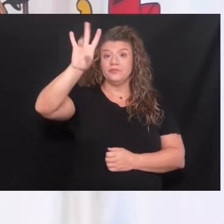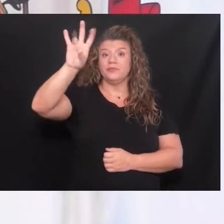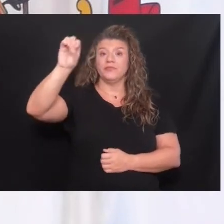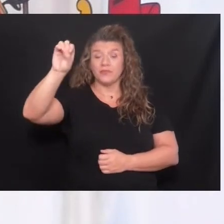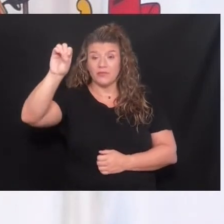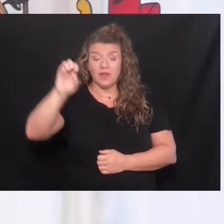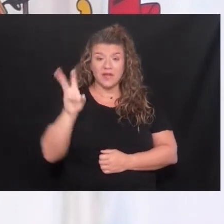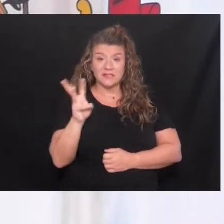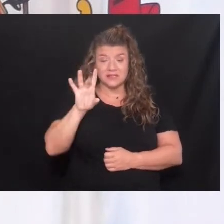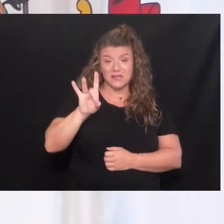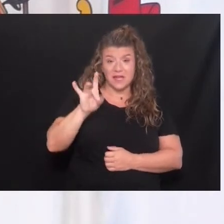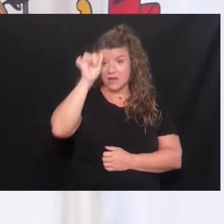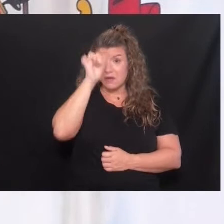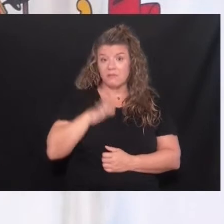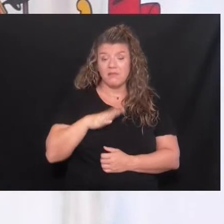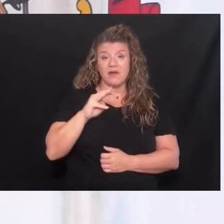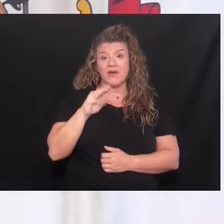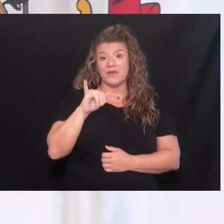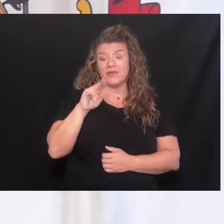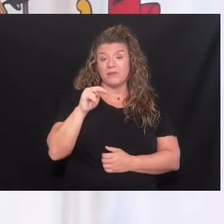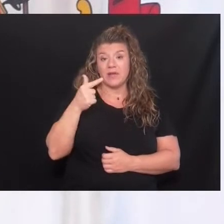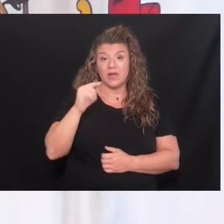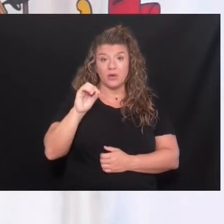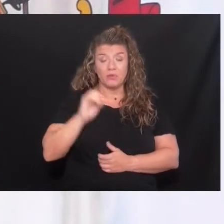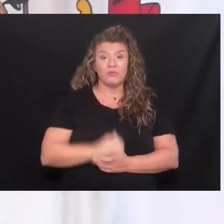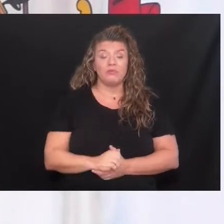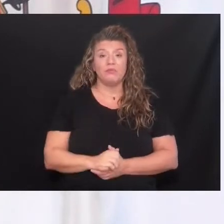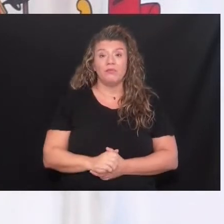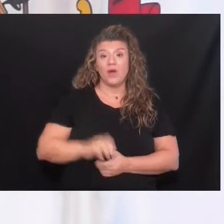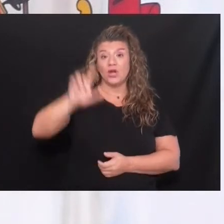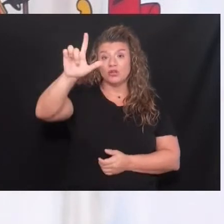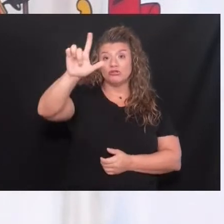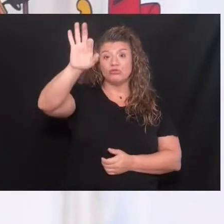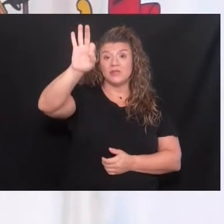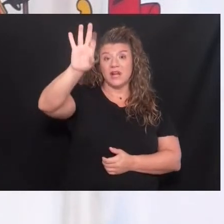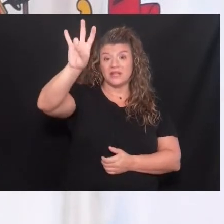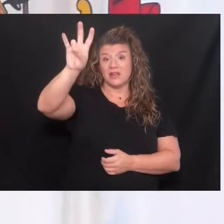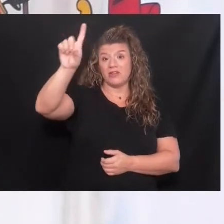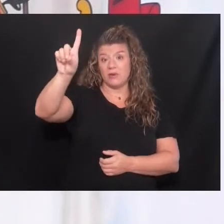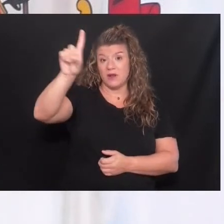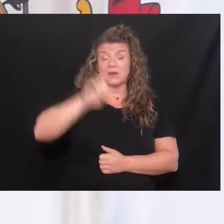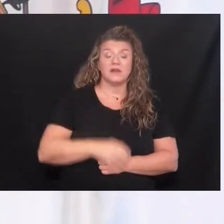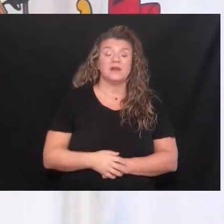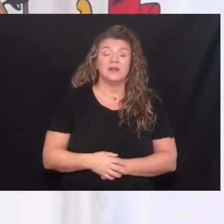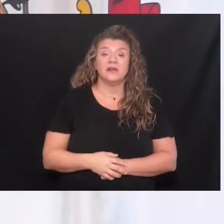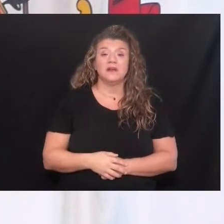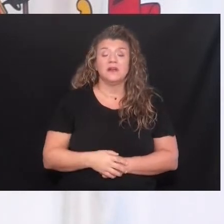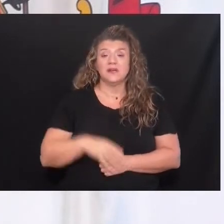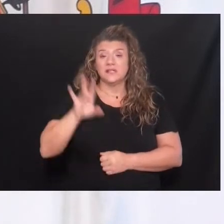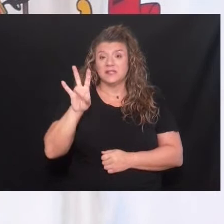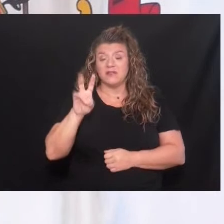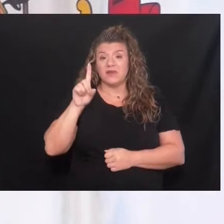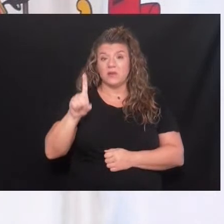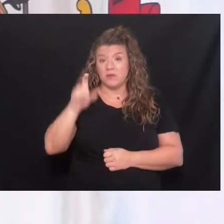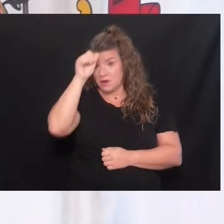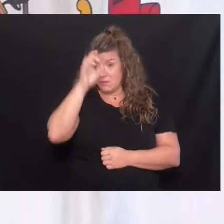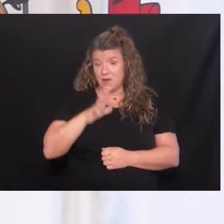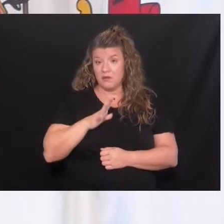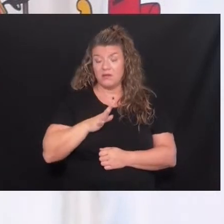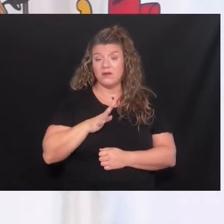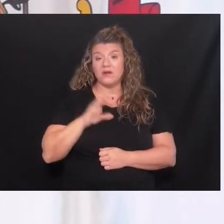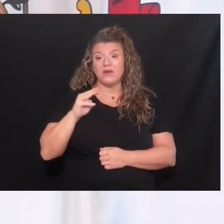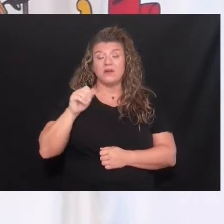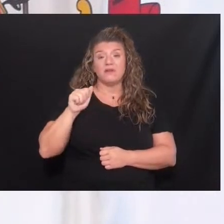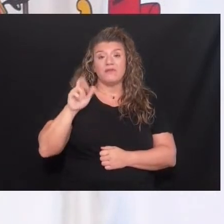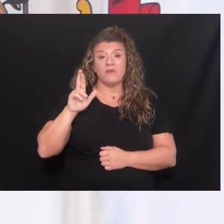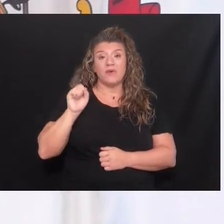a 68-year-old male from Mingo County. The 2,971st death, a 71-year-old male from